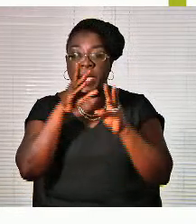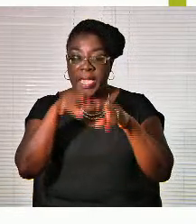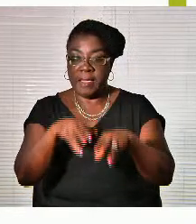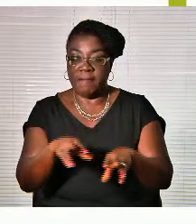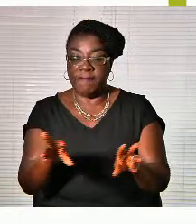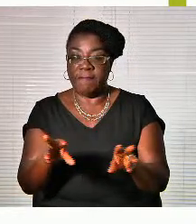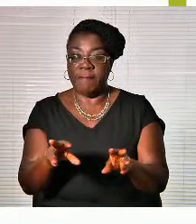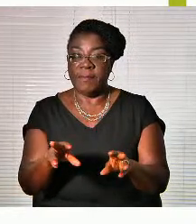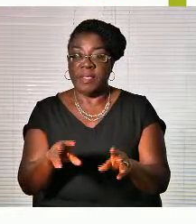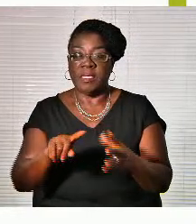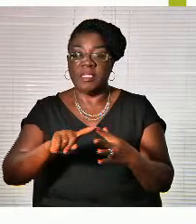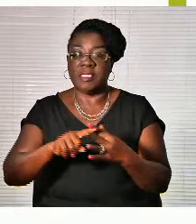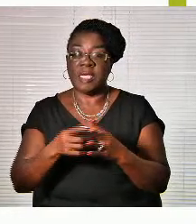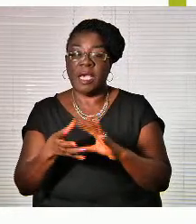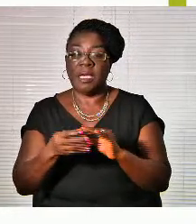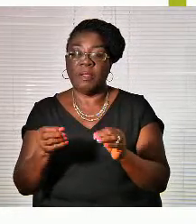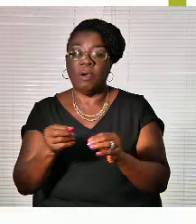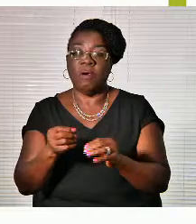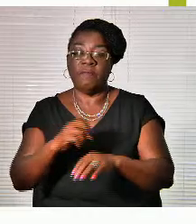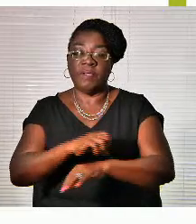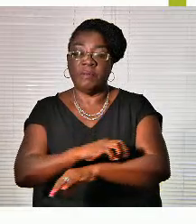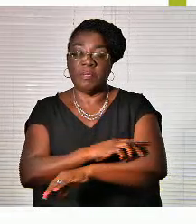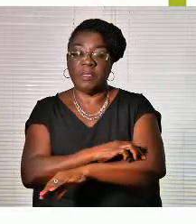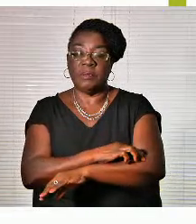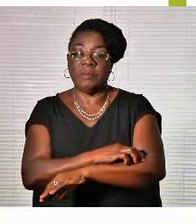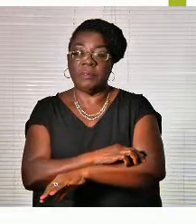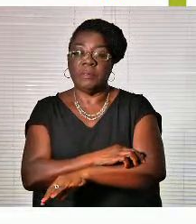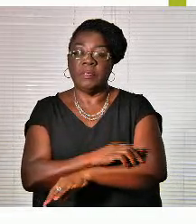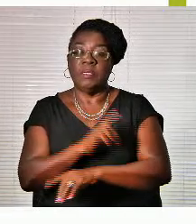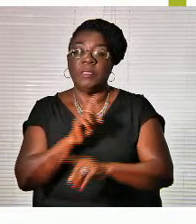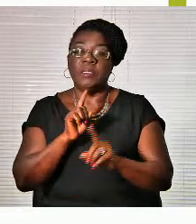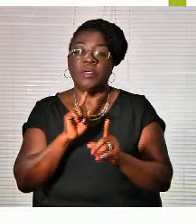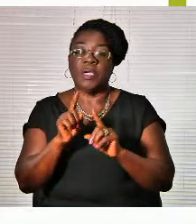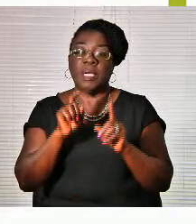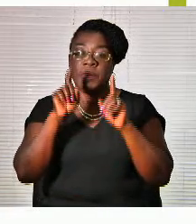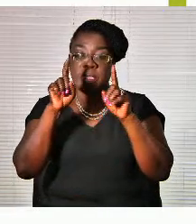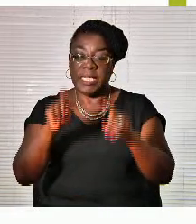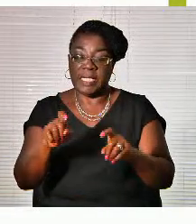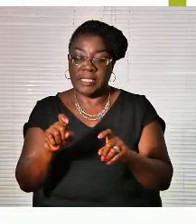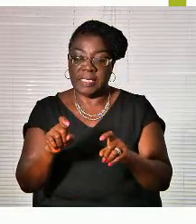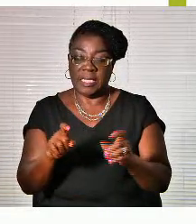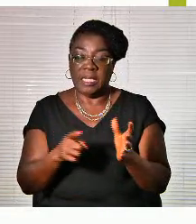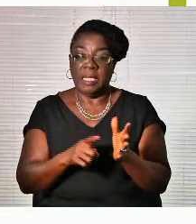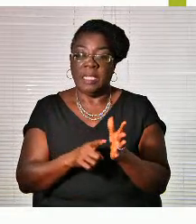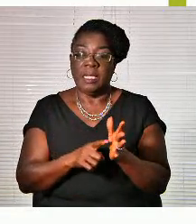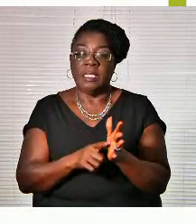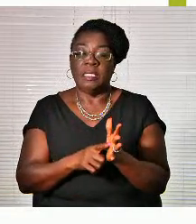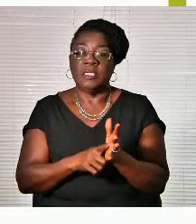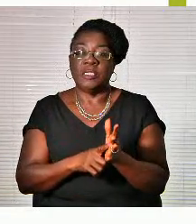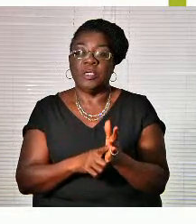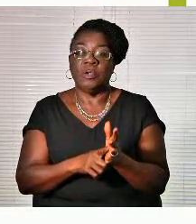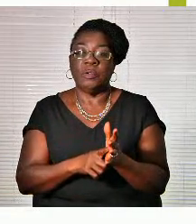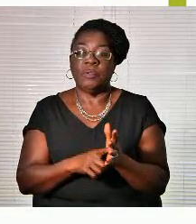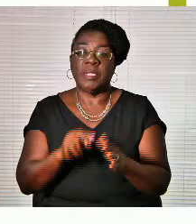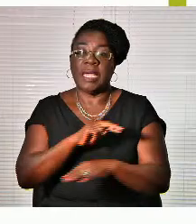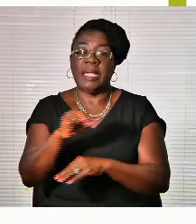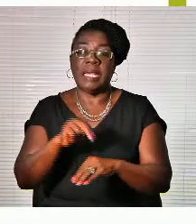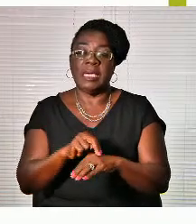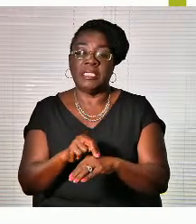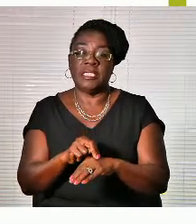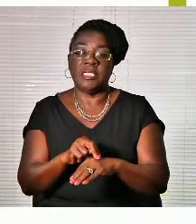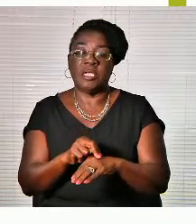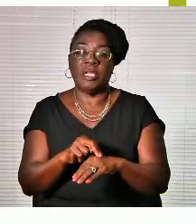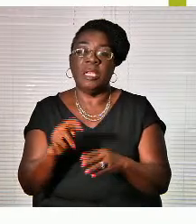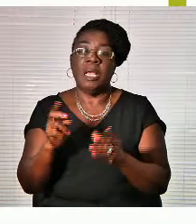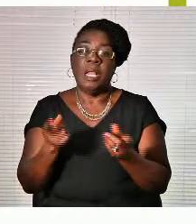wave, we're still talking about testing. And what this slide shows is that during the first wave, our National Reference Lab